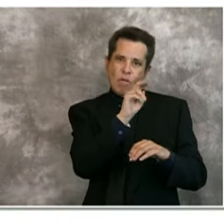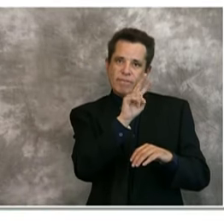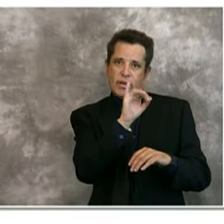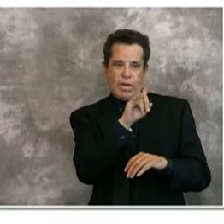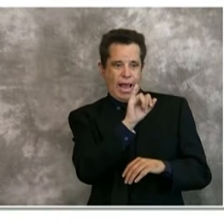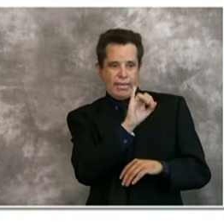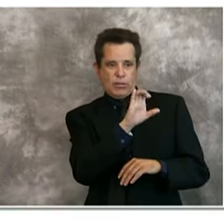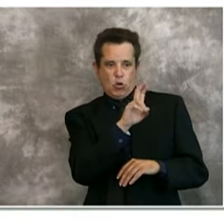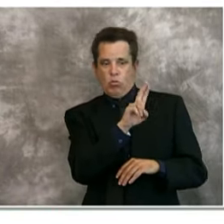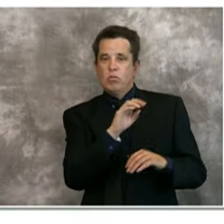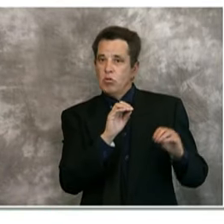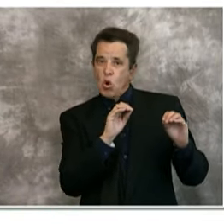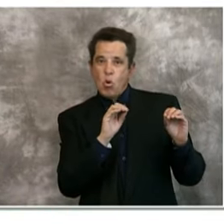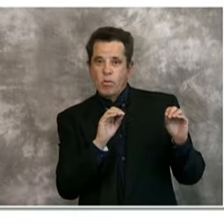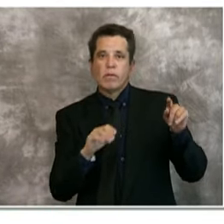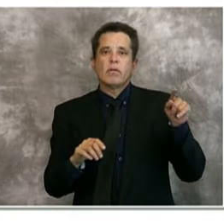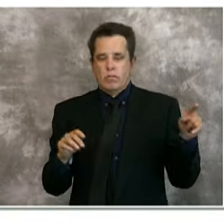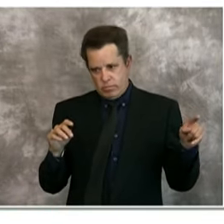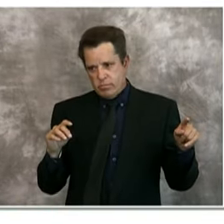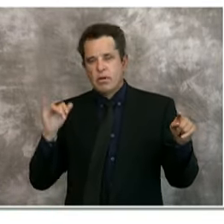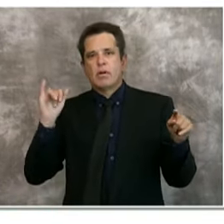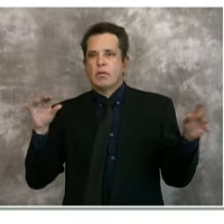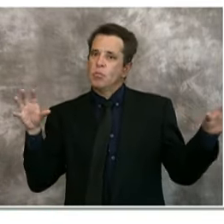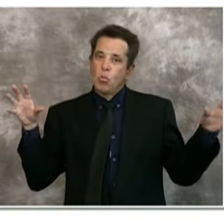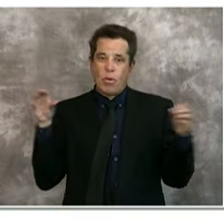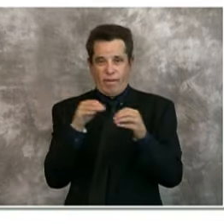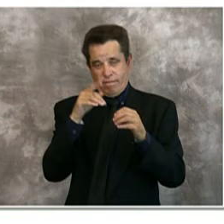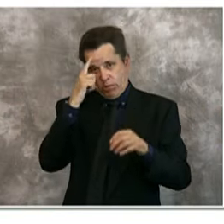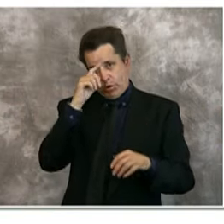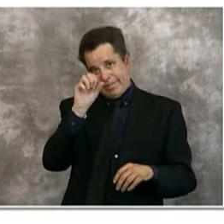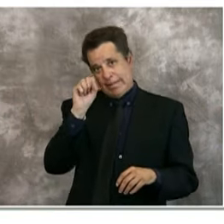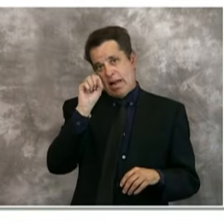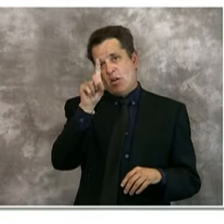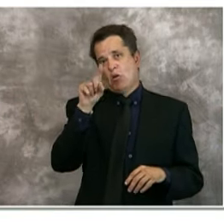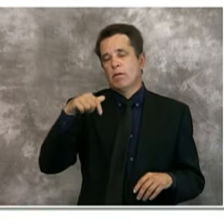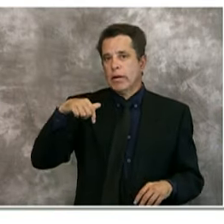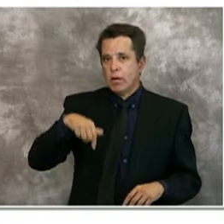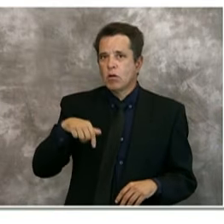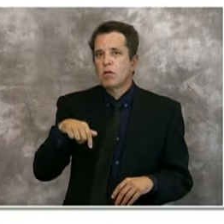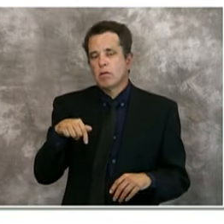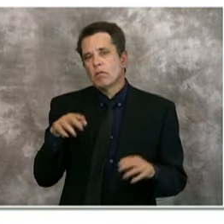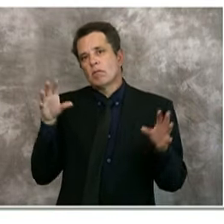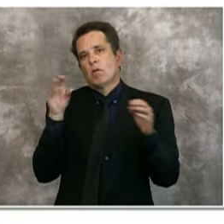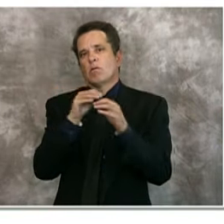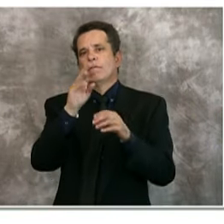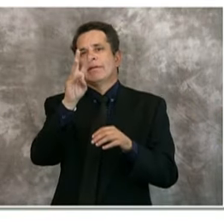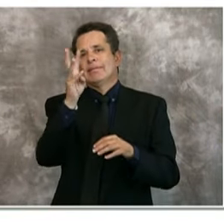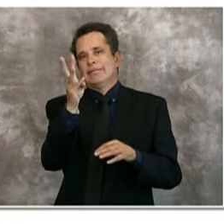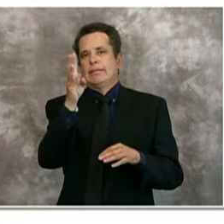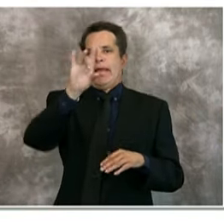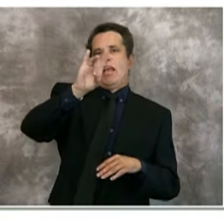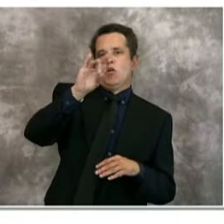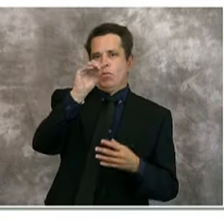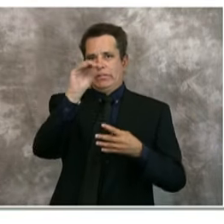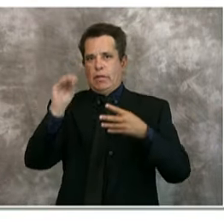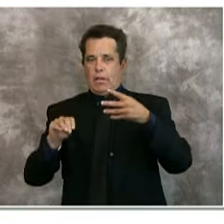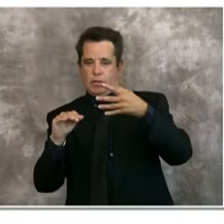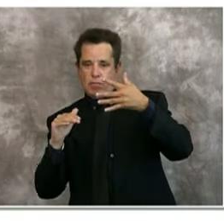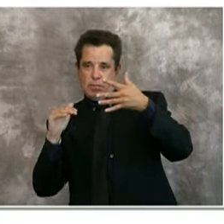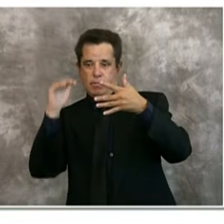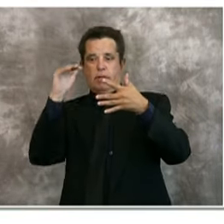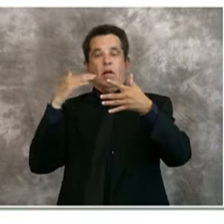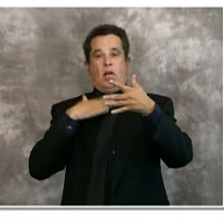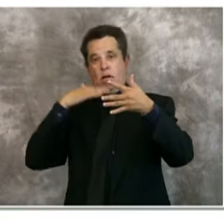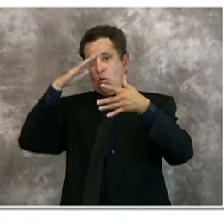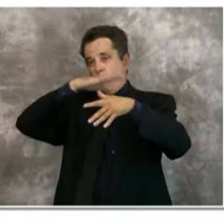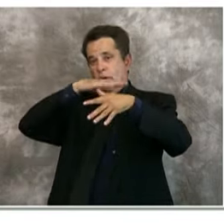ICU utilization on top of that, which brings our San Diego area ICU utilization to 68%. Again,